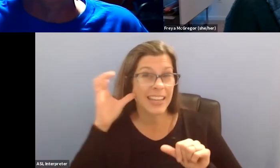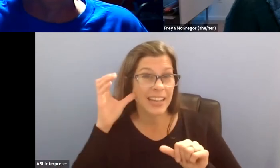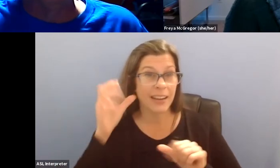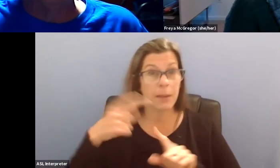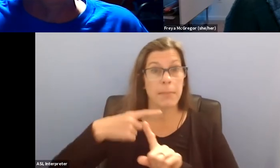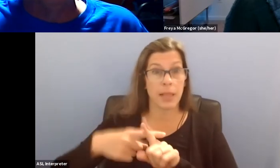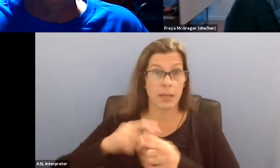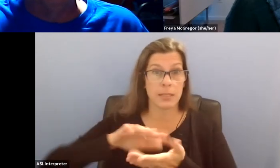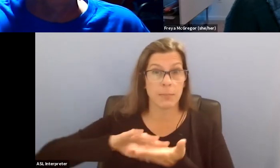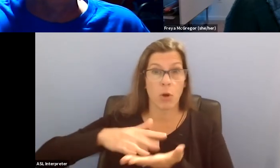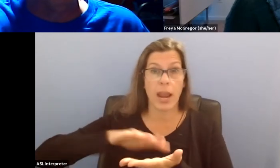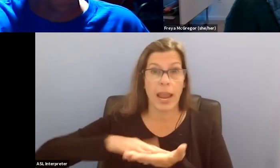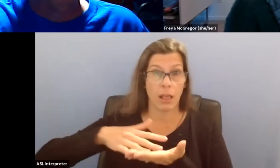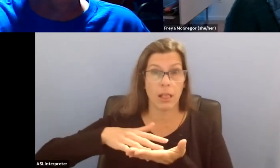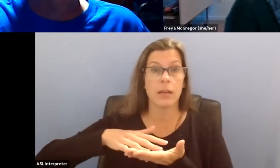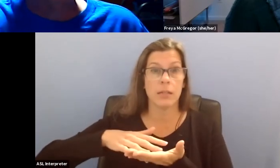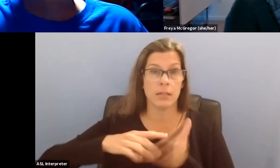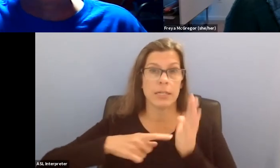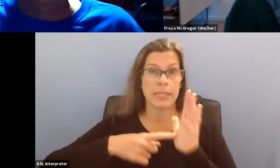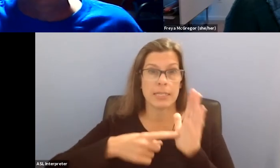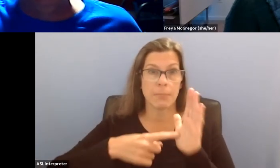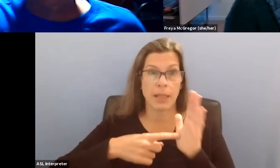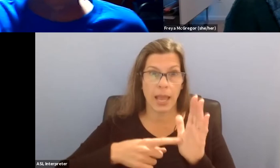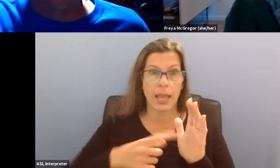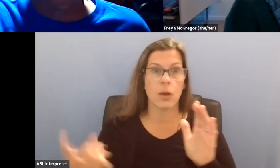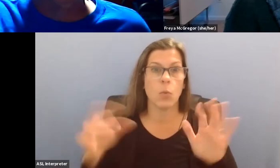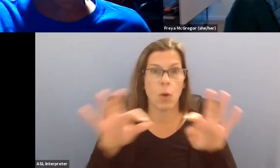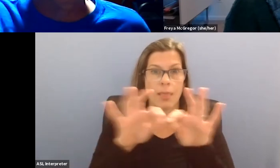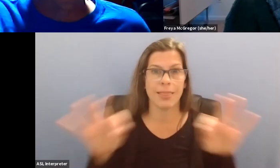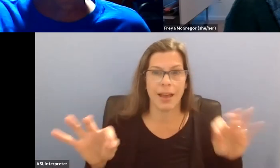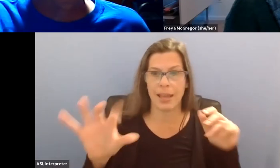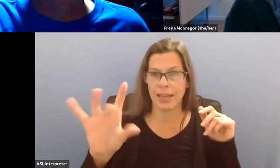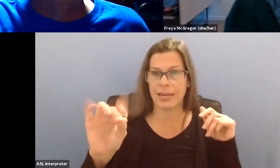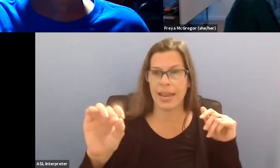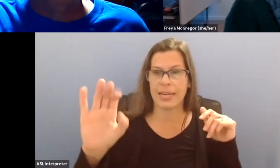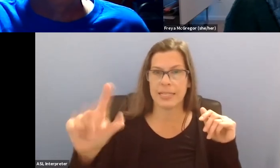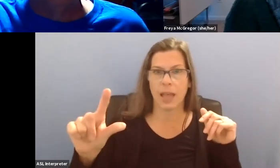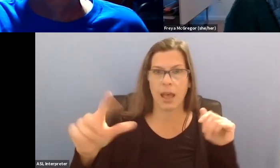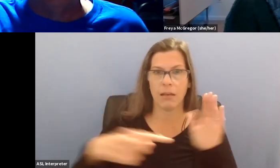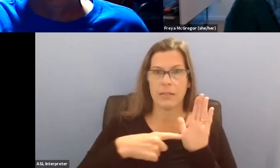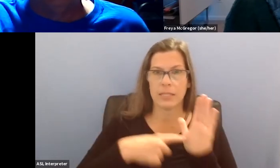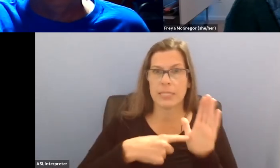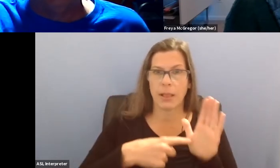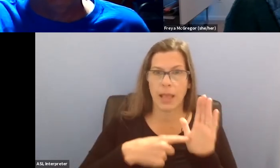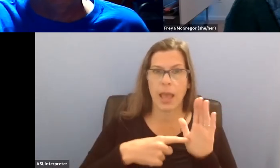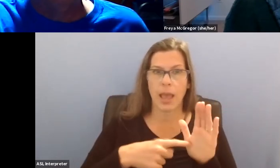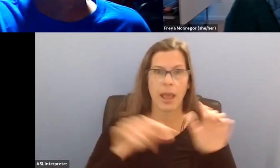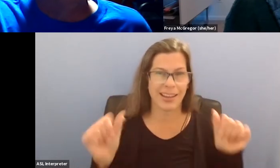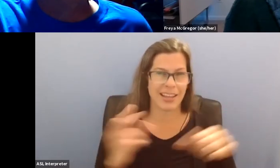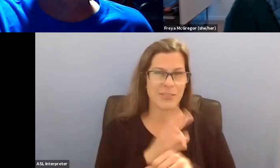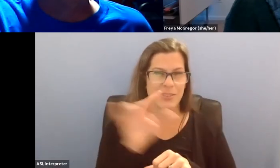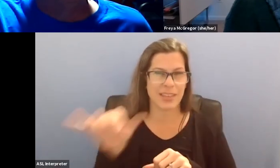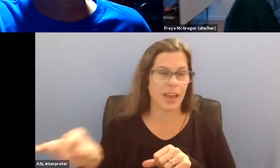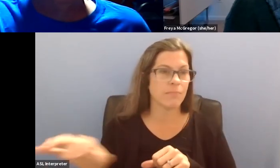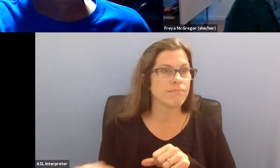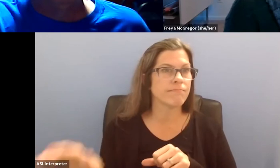display, which is a refreshable one line 80 cell display, uh, in front of me that I can use. And I often will